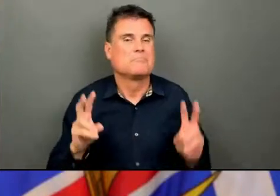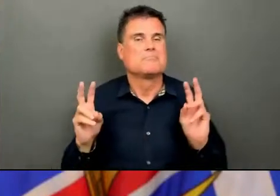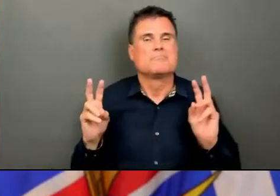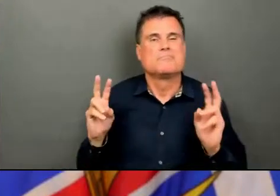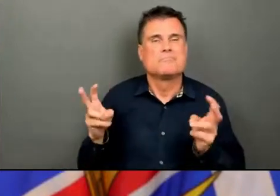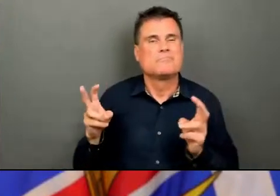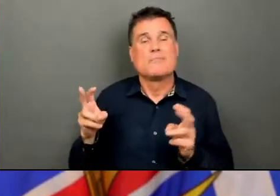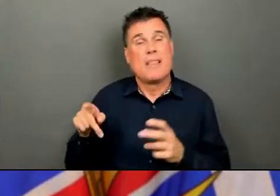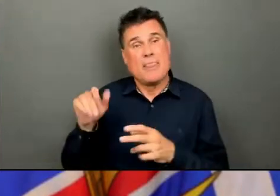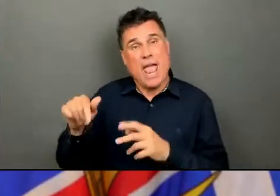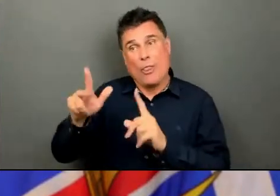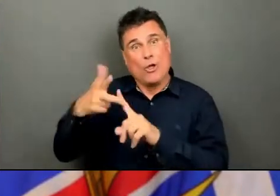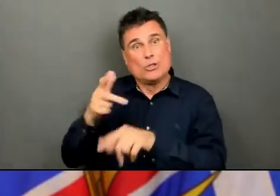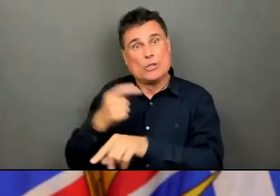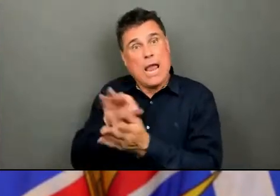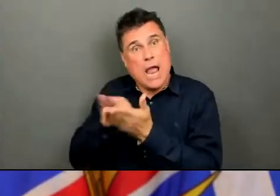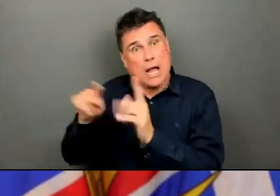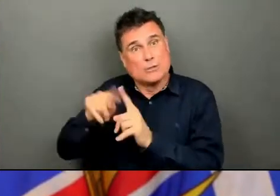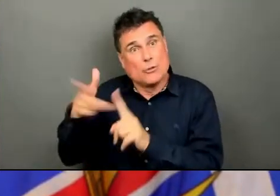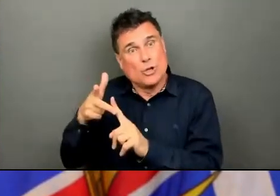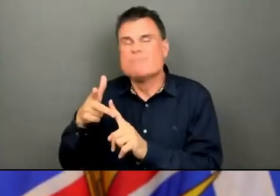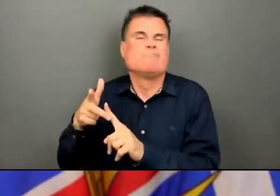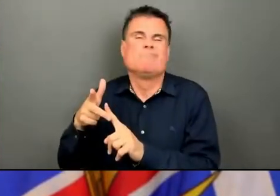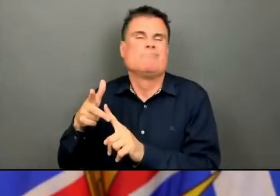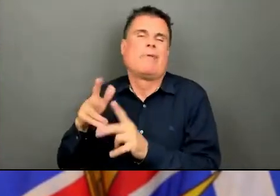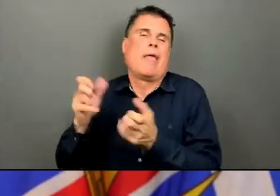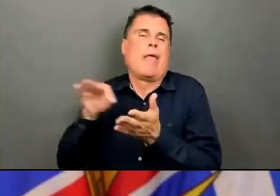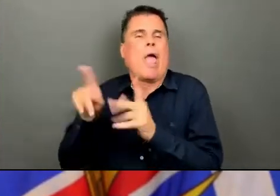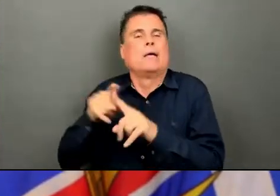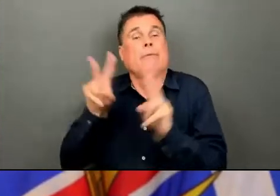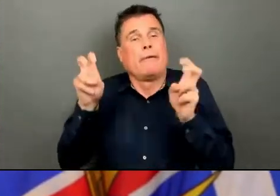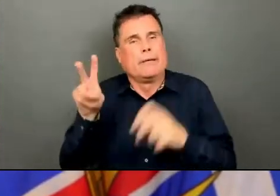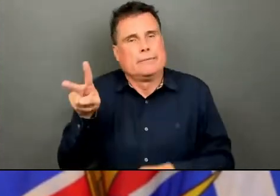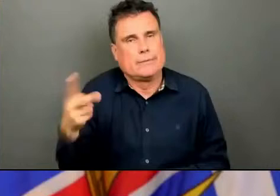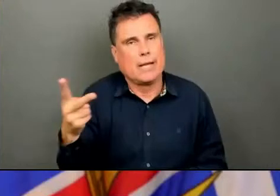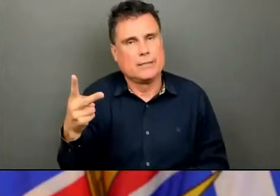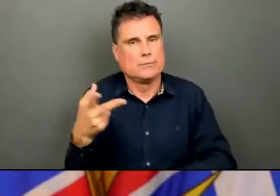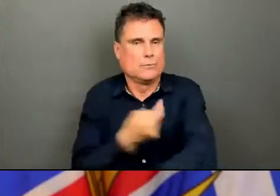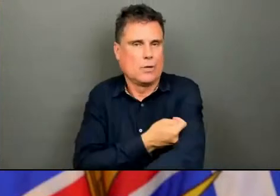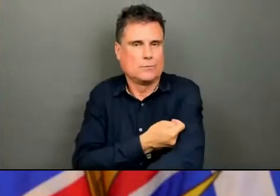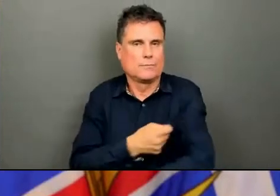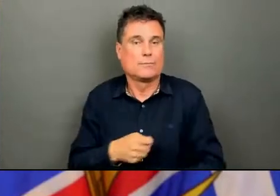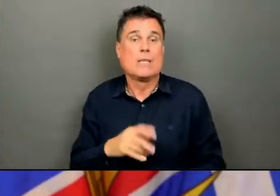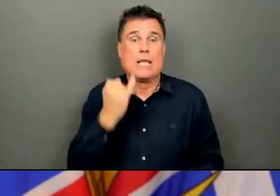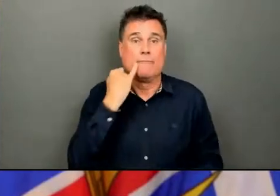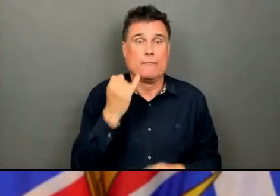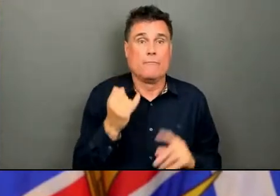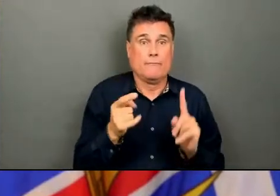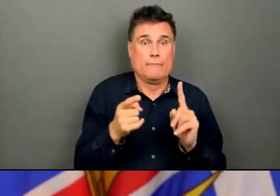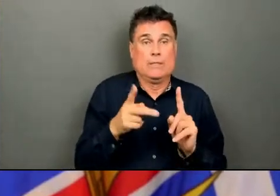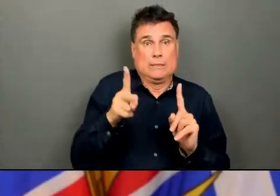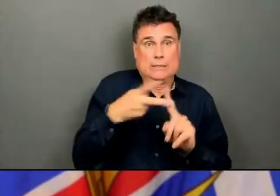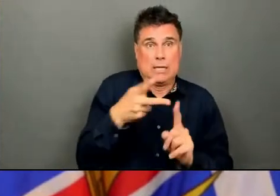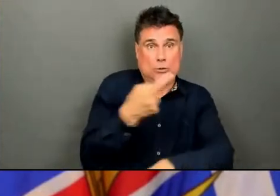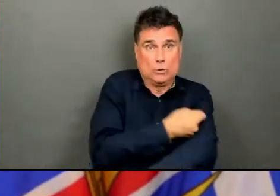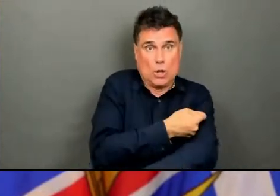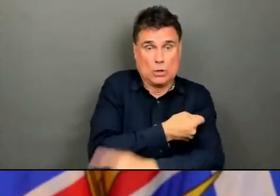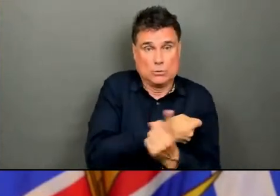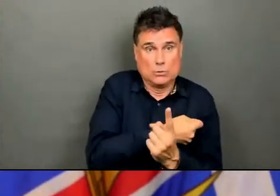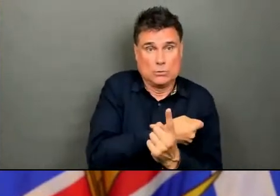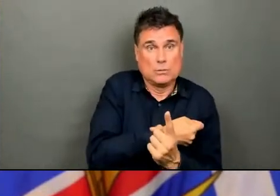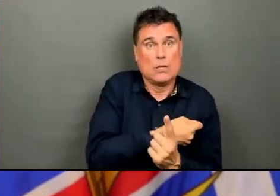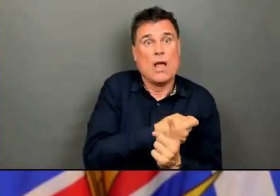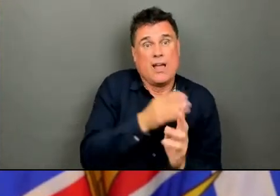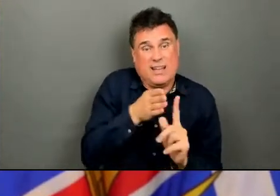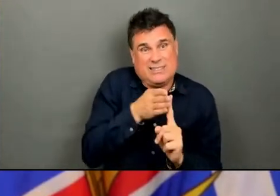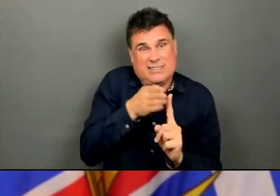the same. If you get them too close together, your body doesn't recognize it as more than one. So, but there's no adverse effects that we